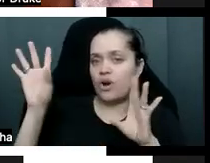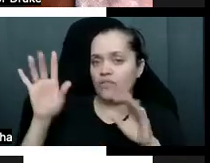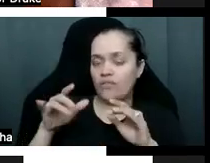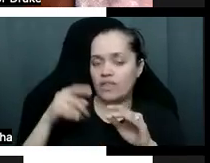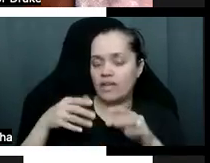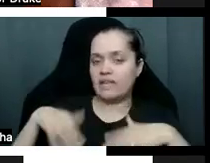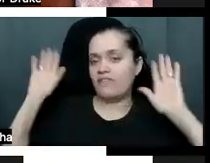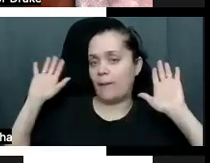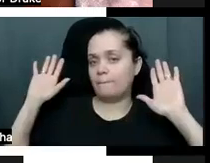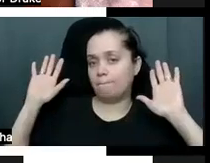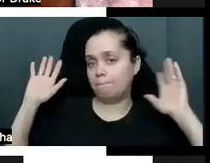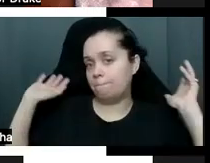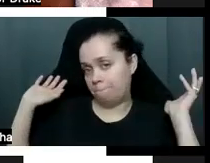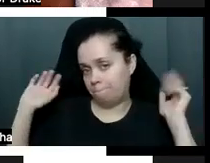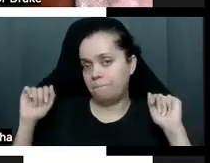gave up.